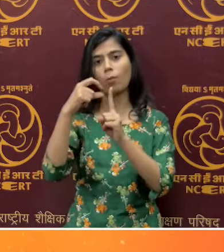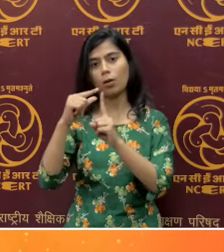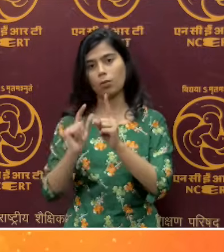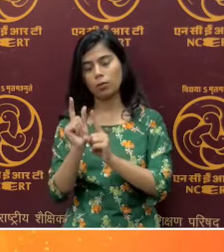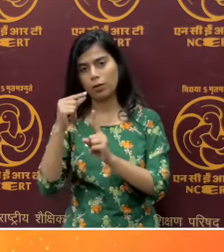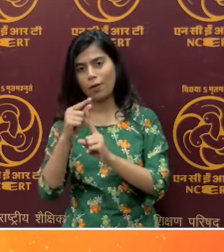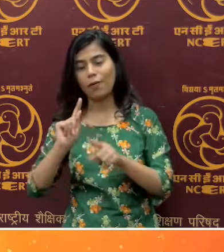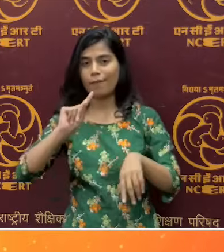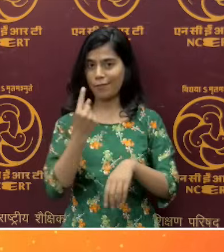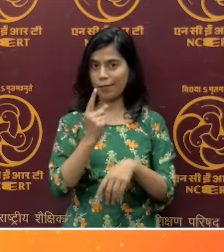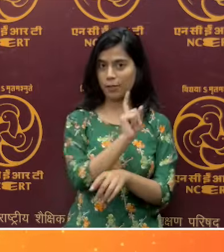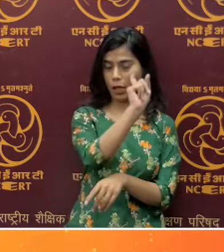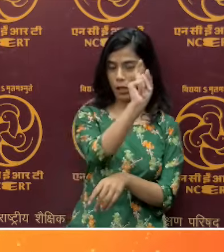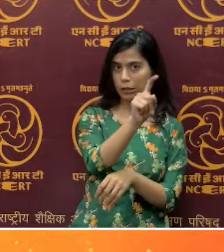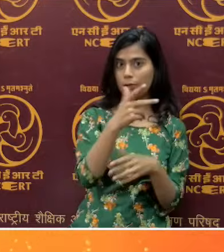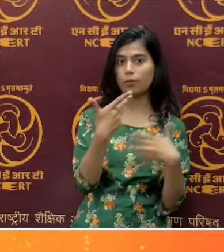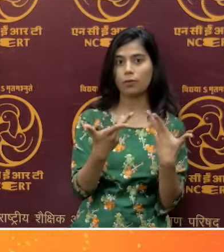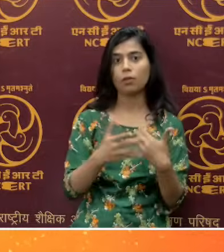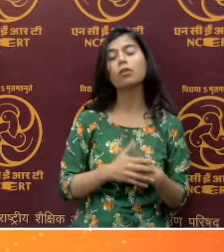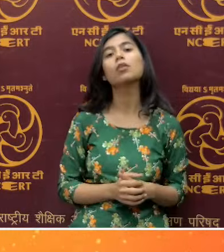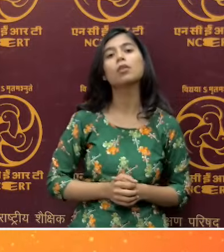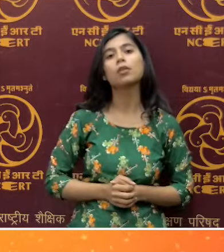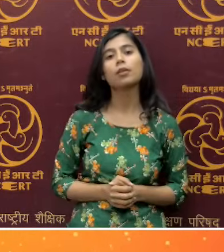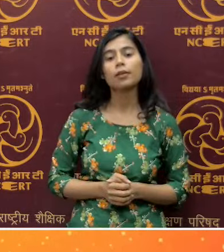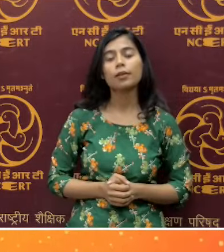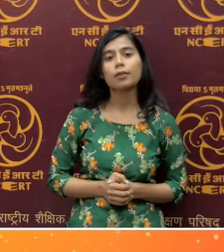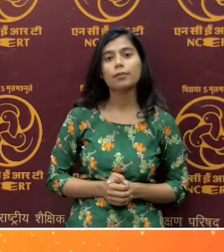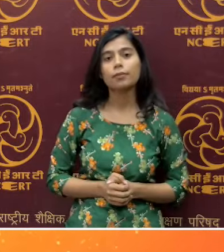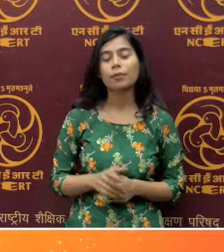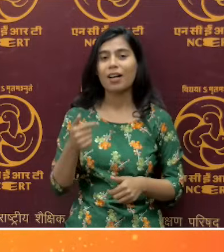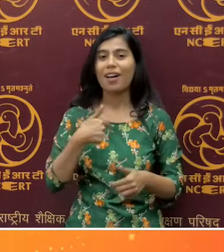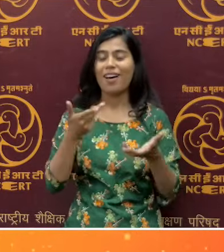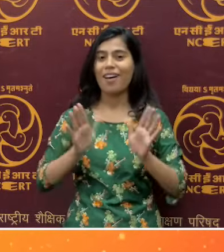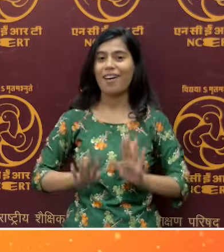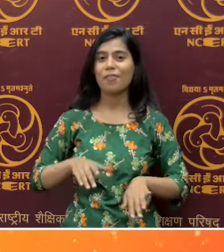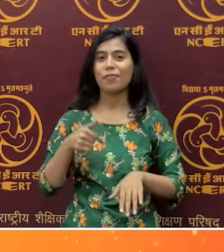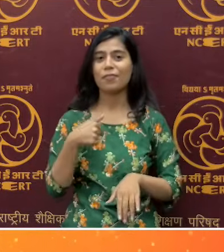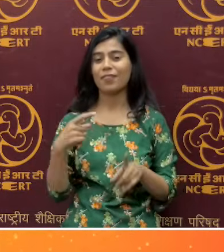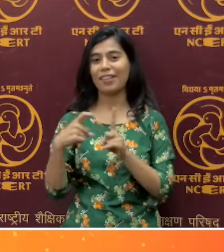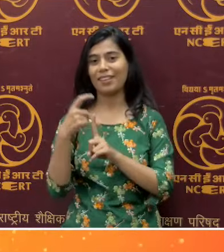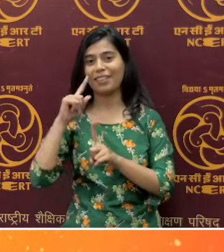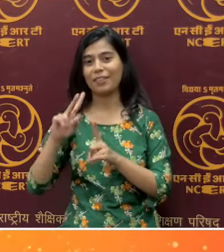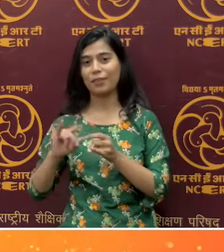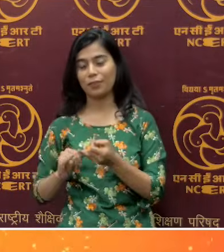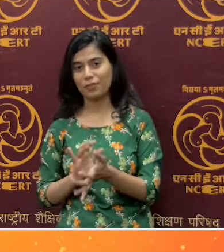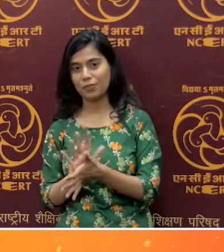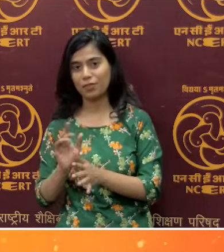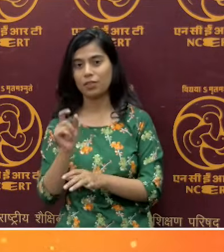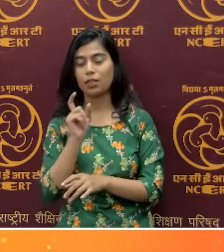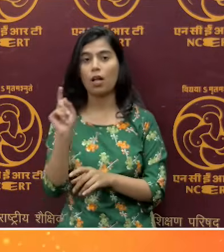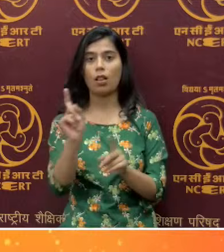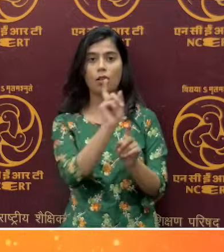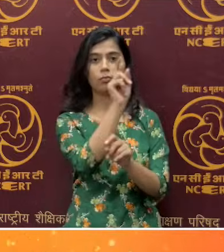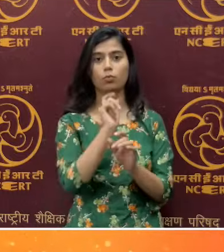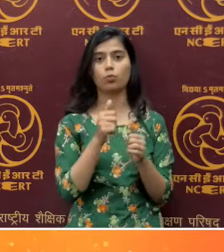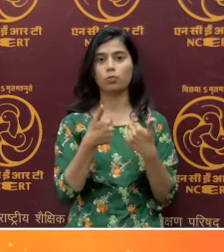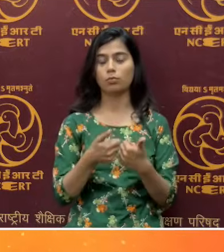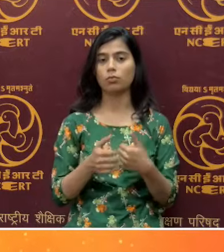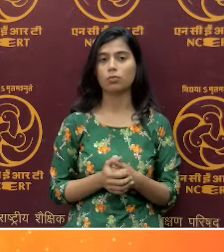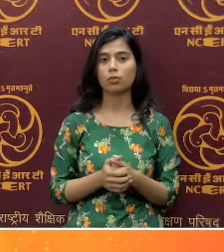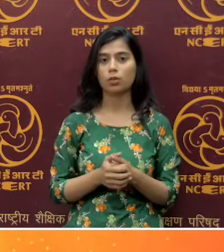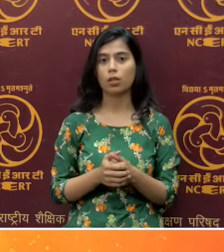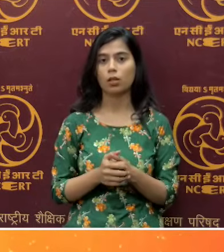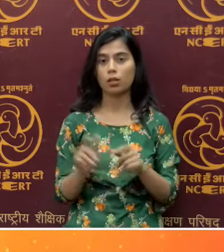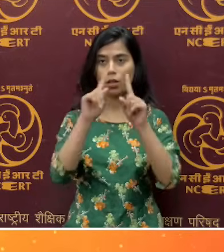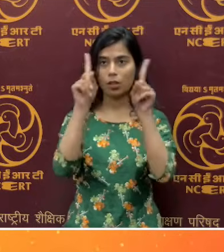Once I click on the accept, here I can see that I have a Devesh Kishore Chauhan here as well. So I will now assign